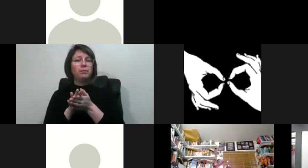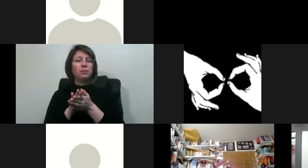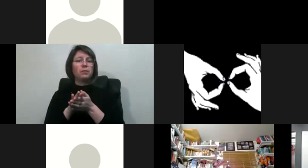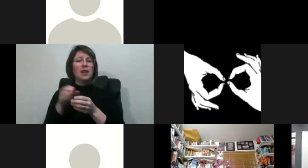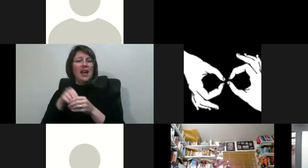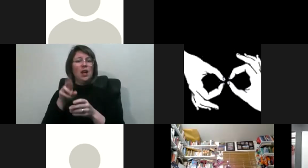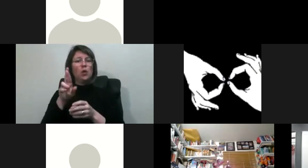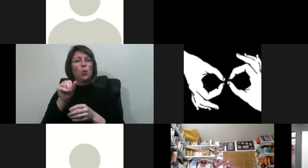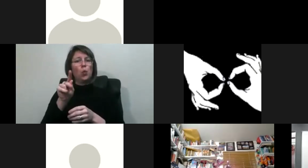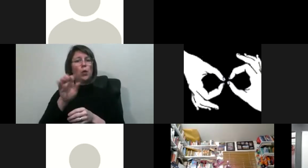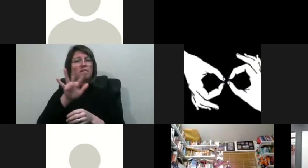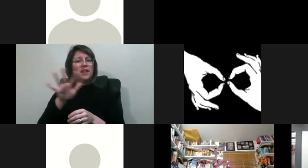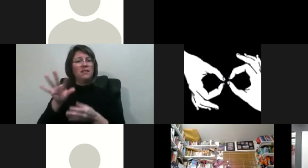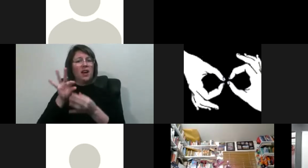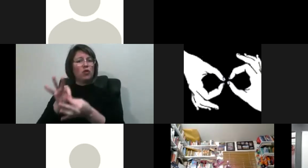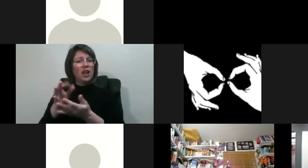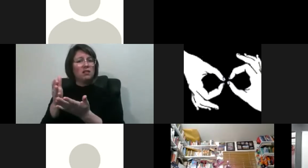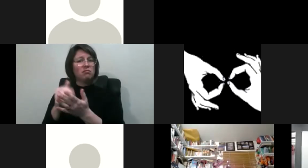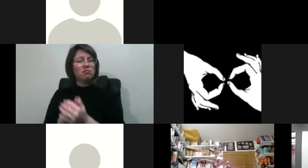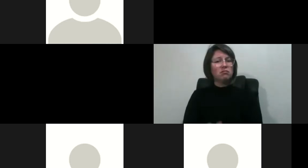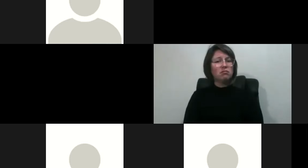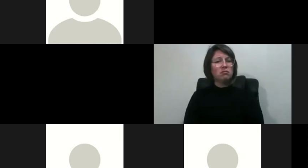in the Route 55 area.